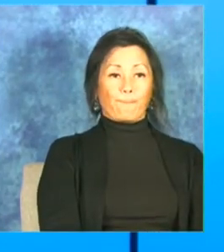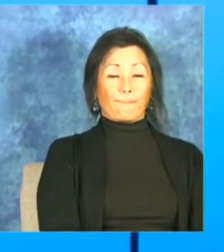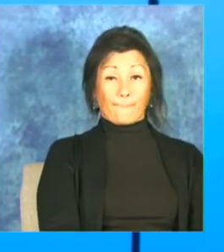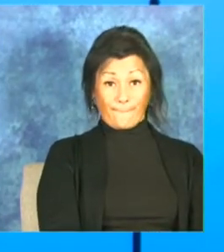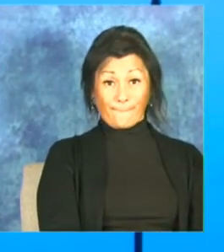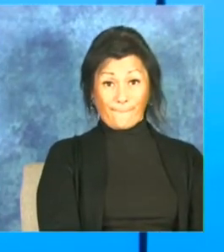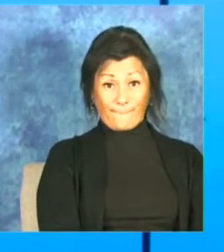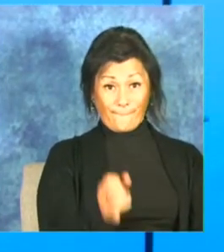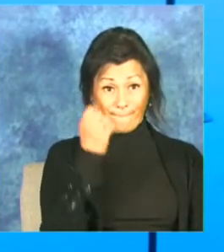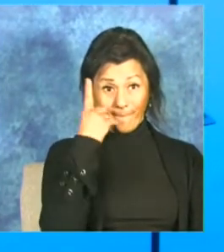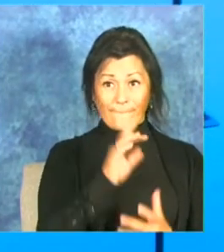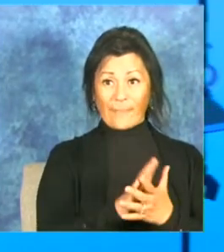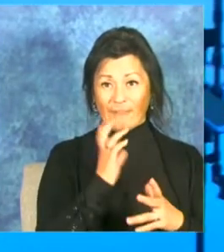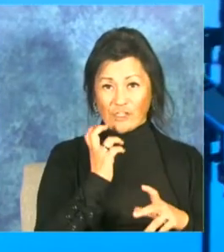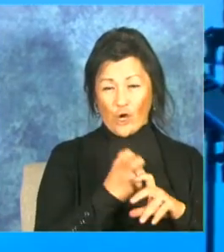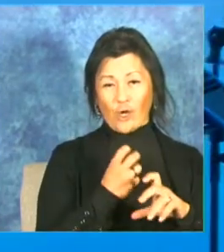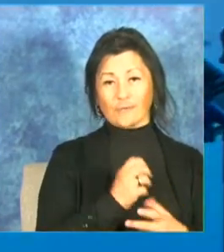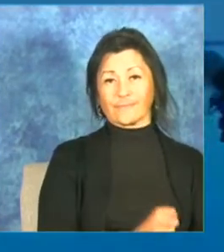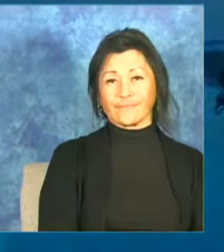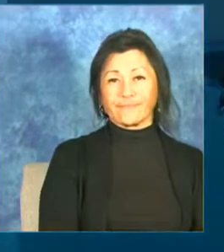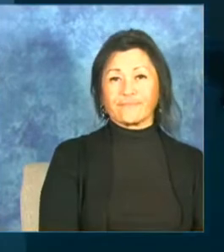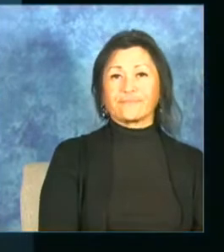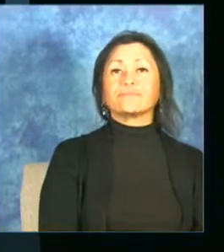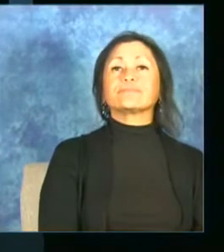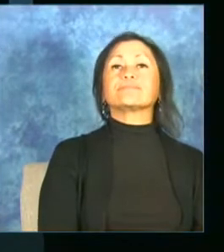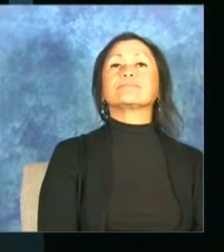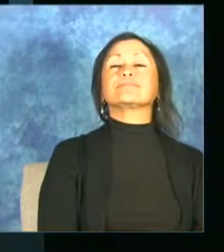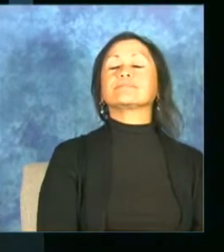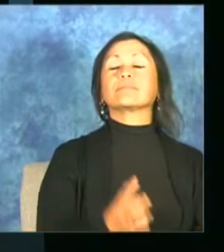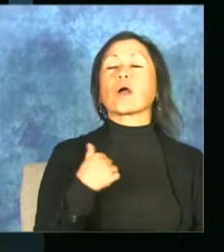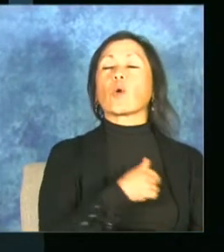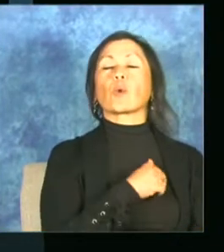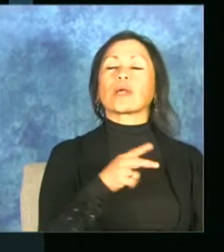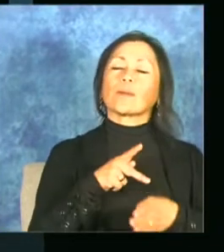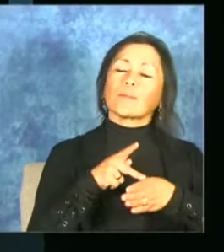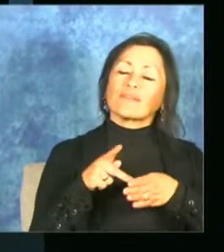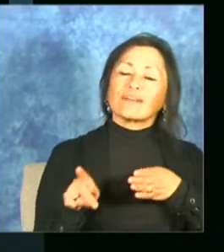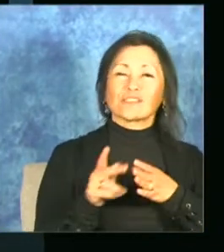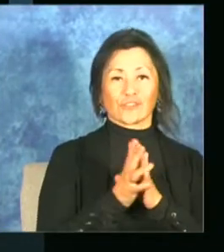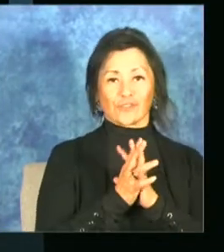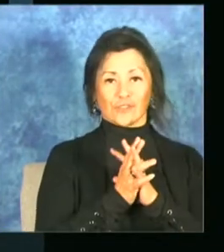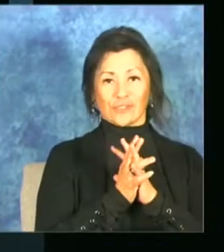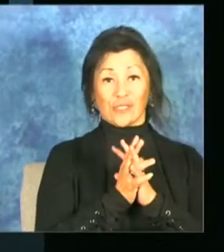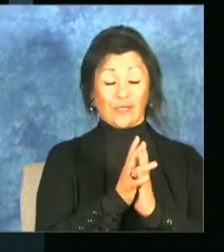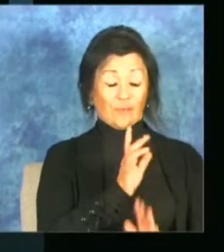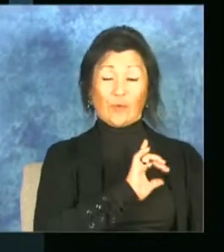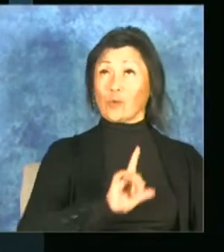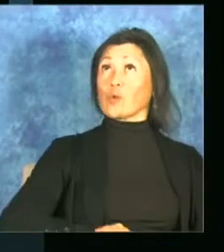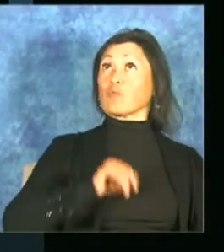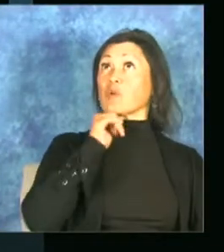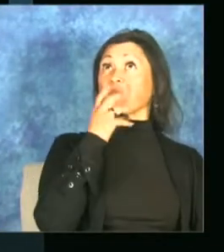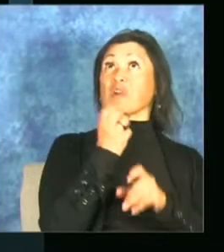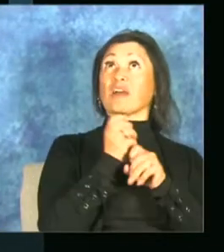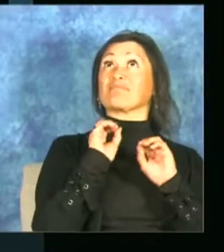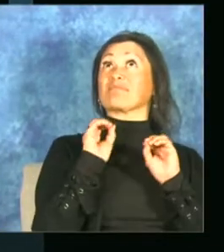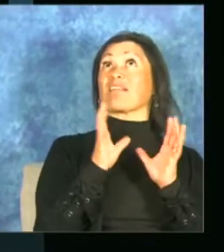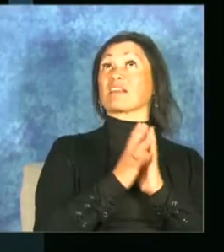Hello? That's hard. We're professionals. But Lord, we haven't caught